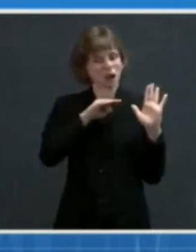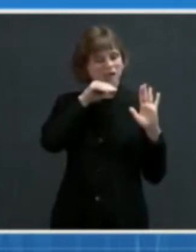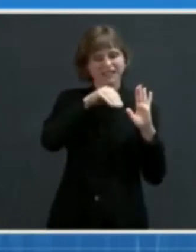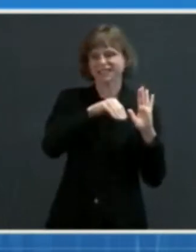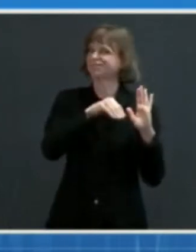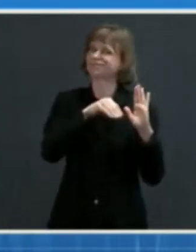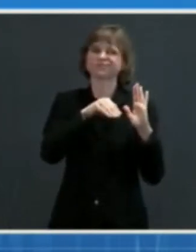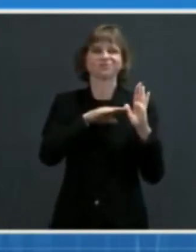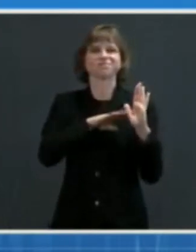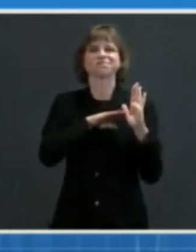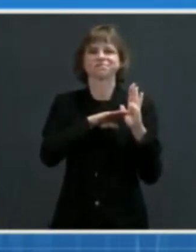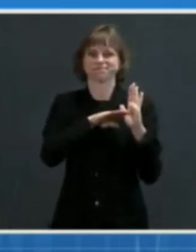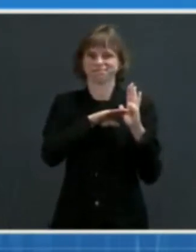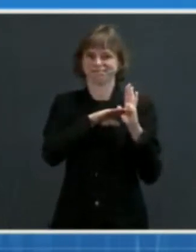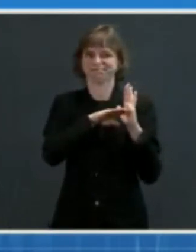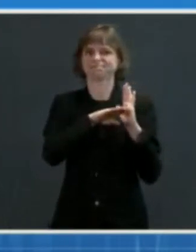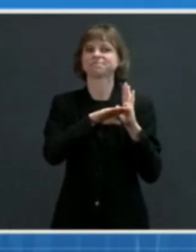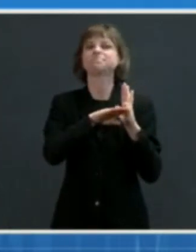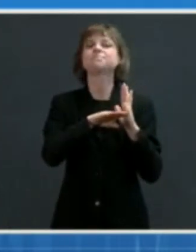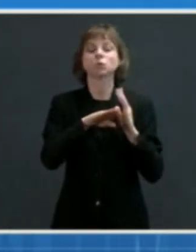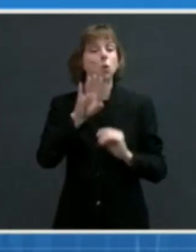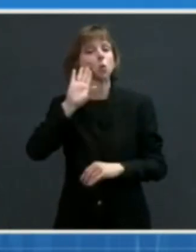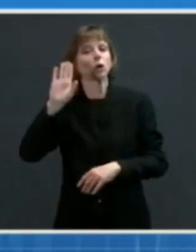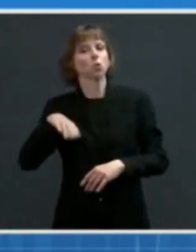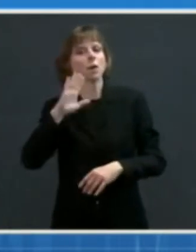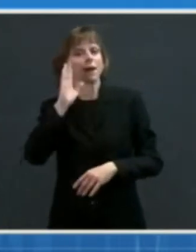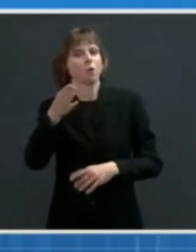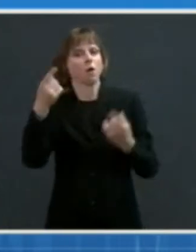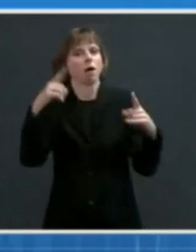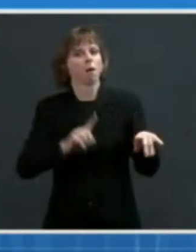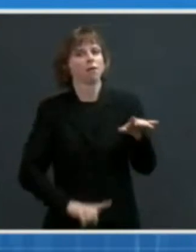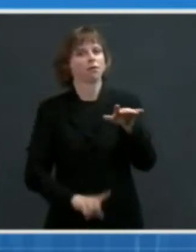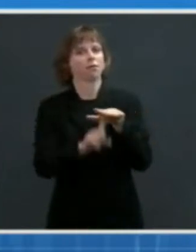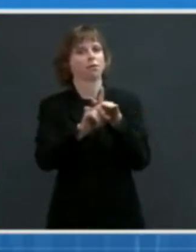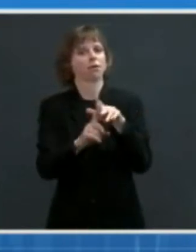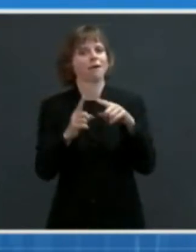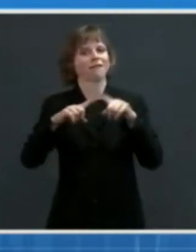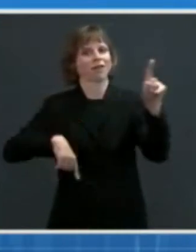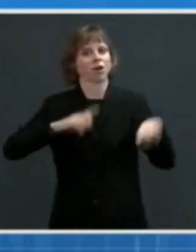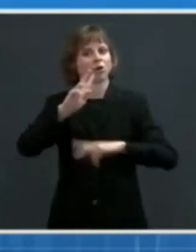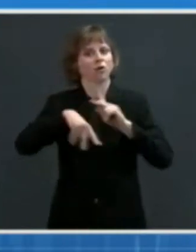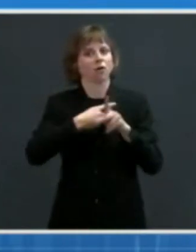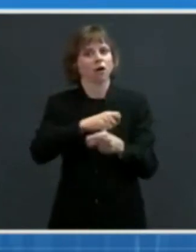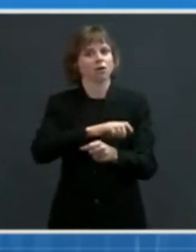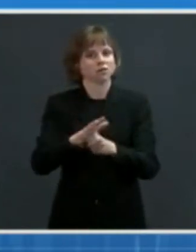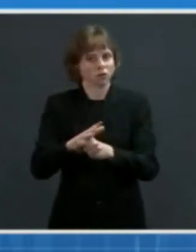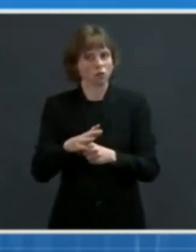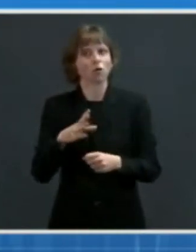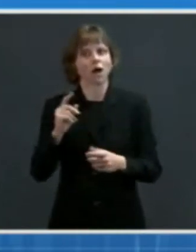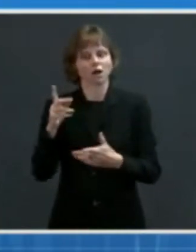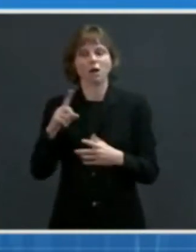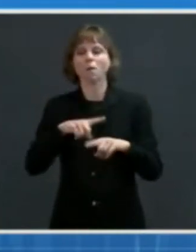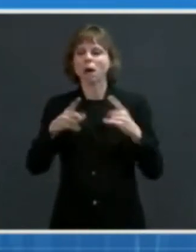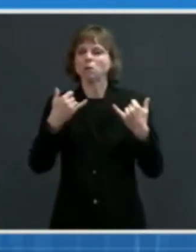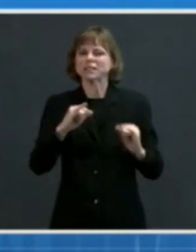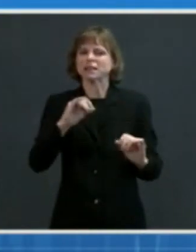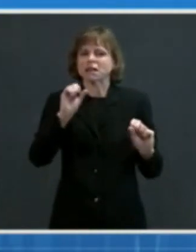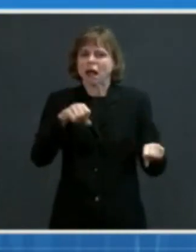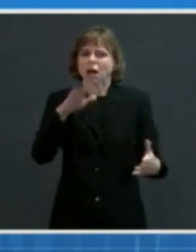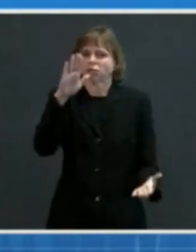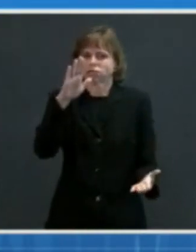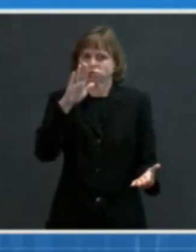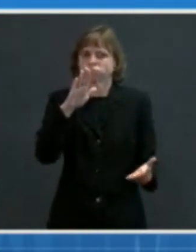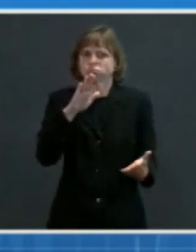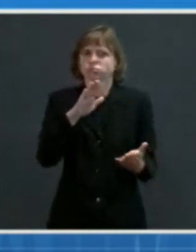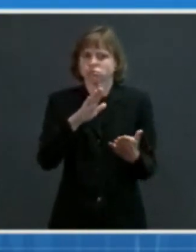We knew this could happen as variants emerged and reach more people in more communities, but we can still reduce their impact. The most